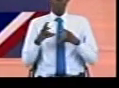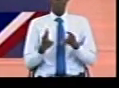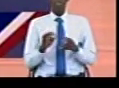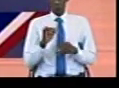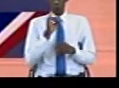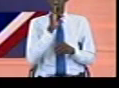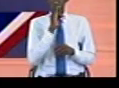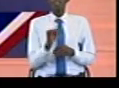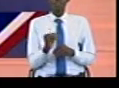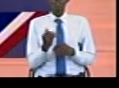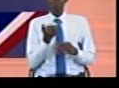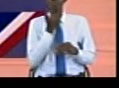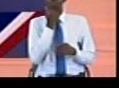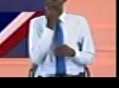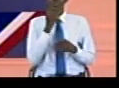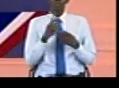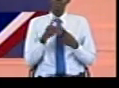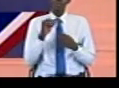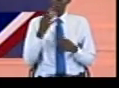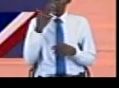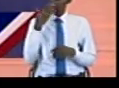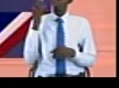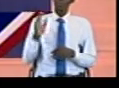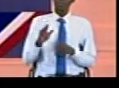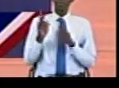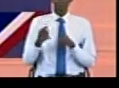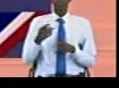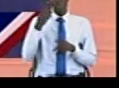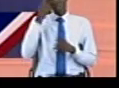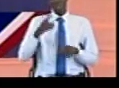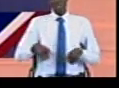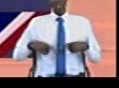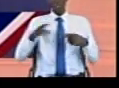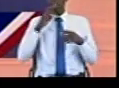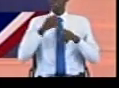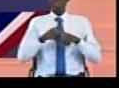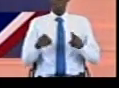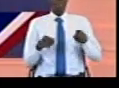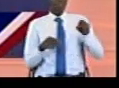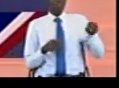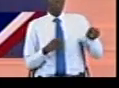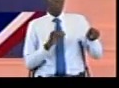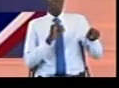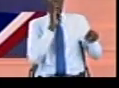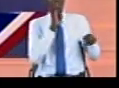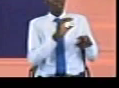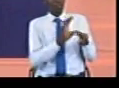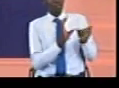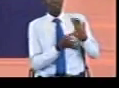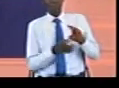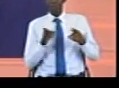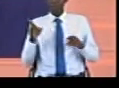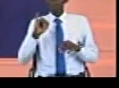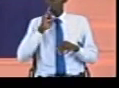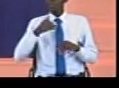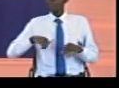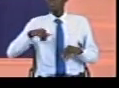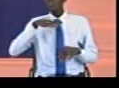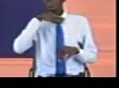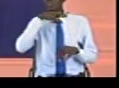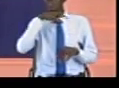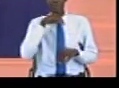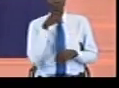the wicked, because their lives are different. These ones are converted, but these ones are still corrupt. These ones